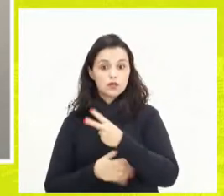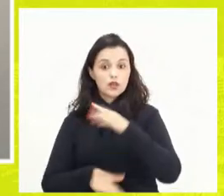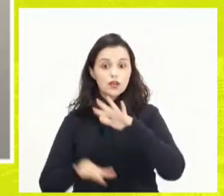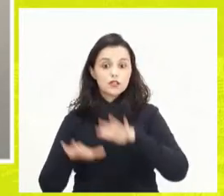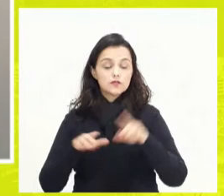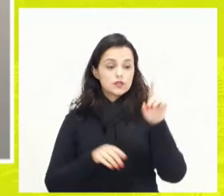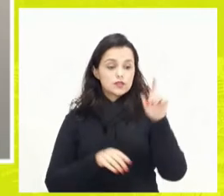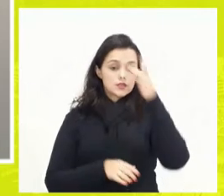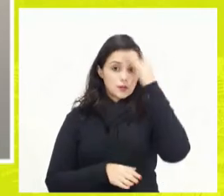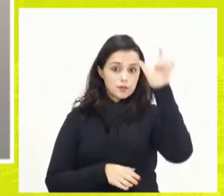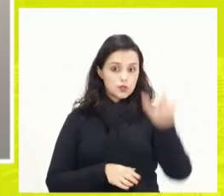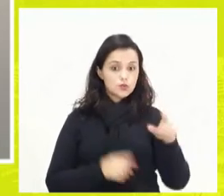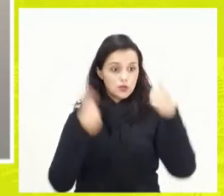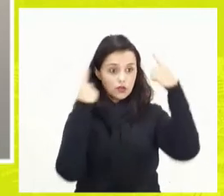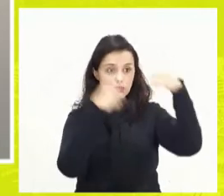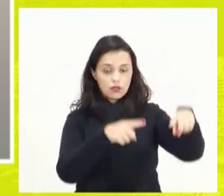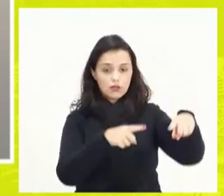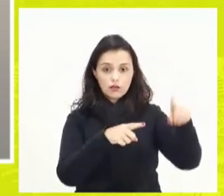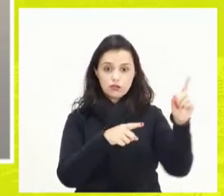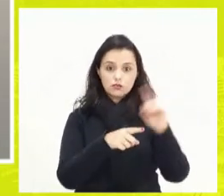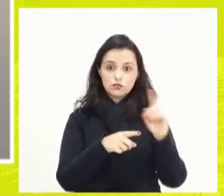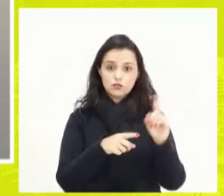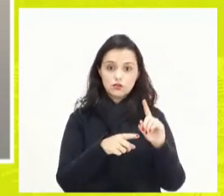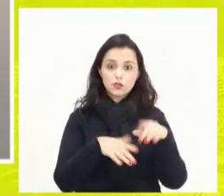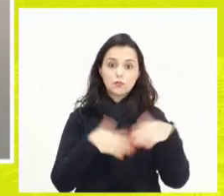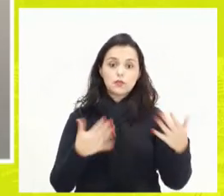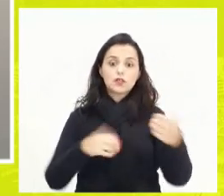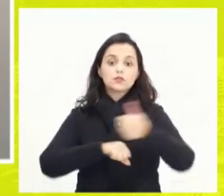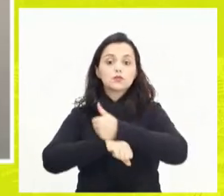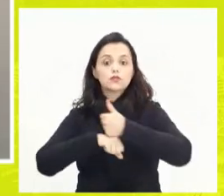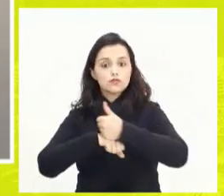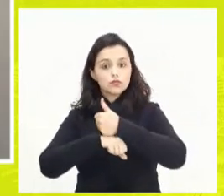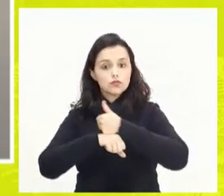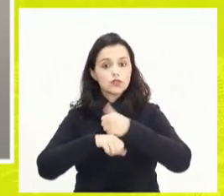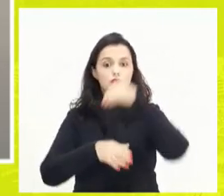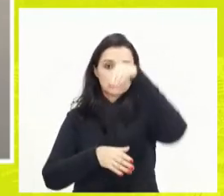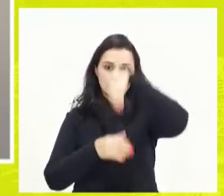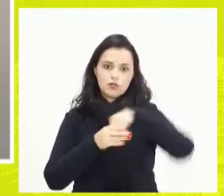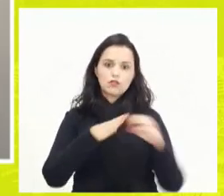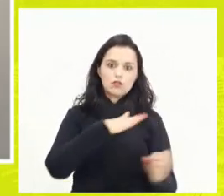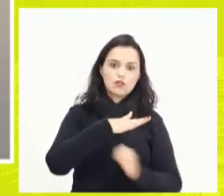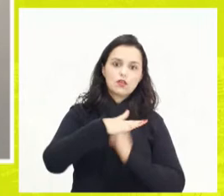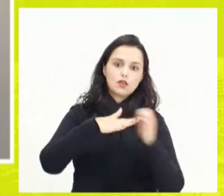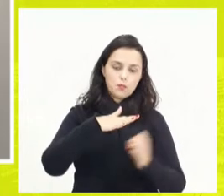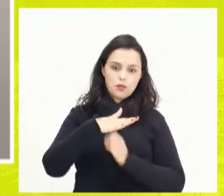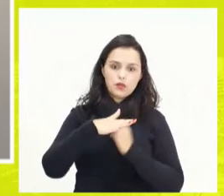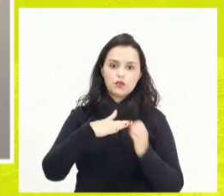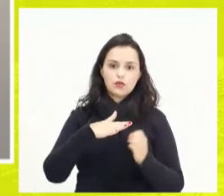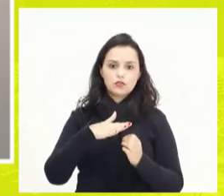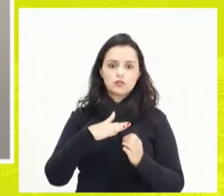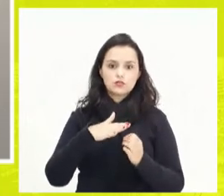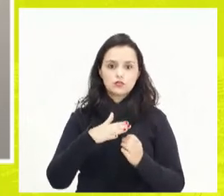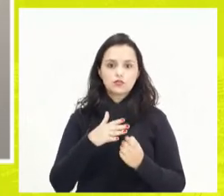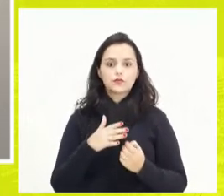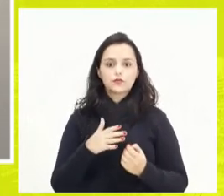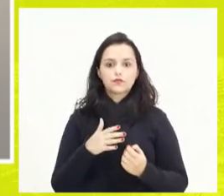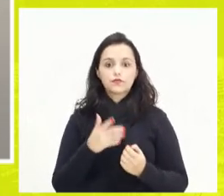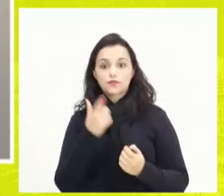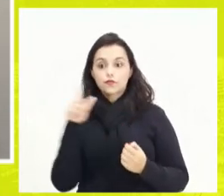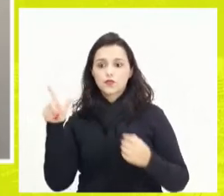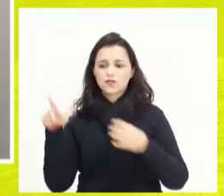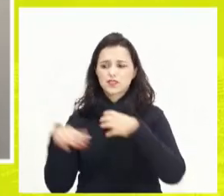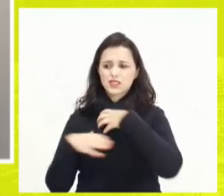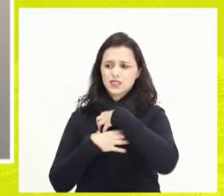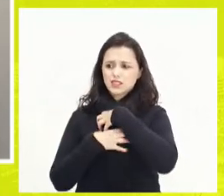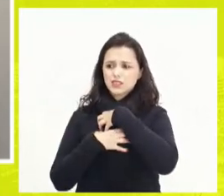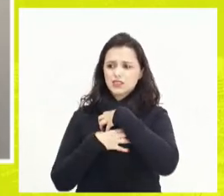traumas maybe she or he was not attracted but by working at such company you know